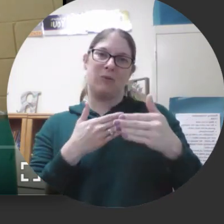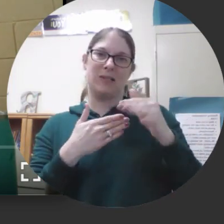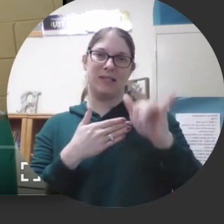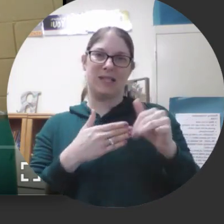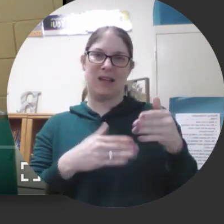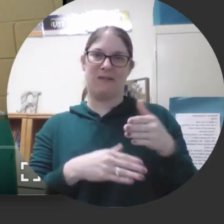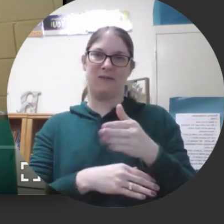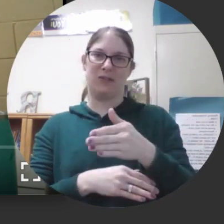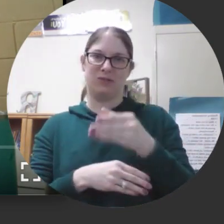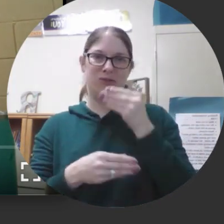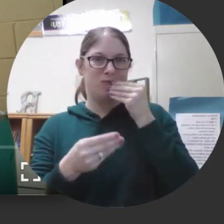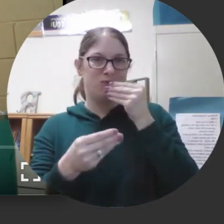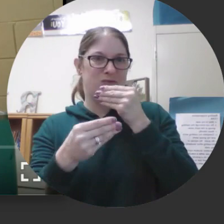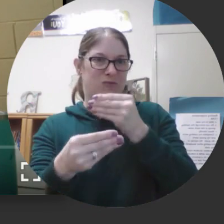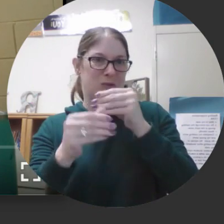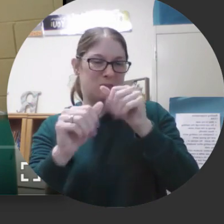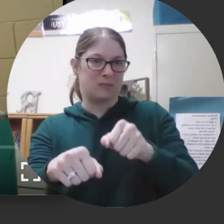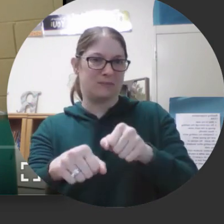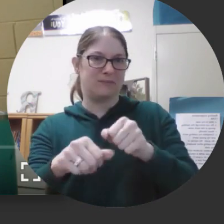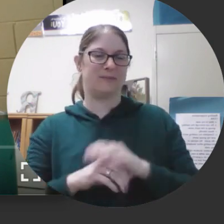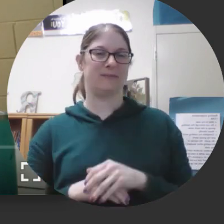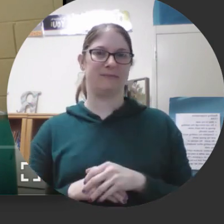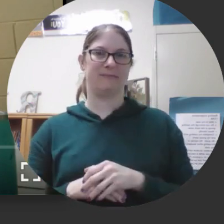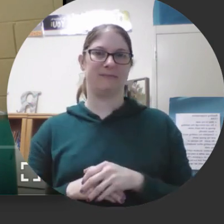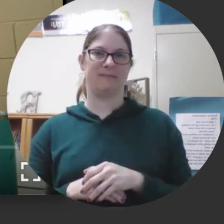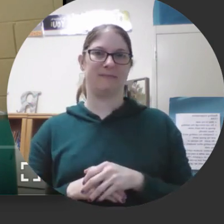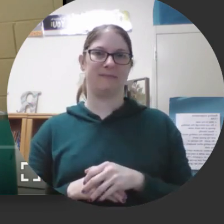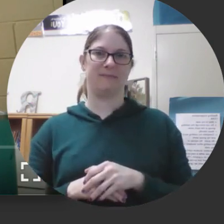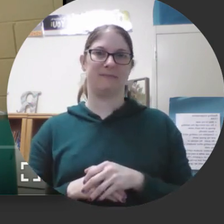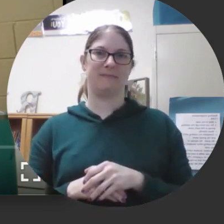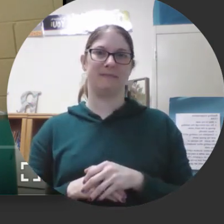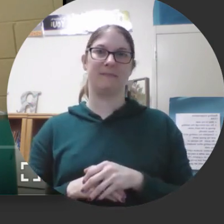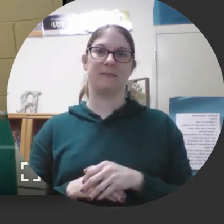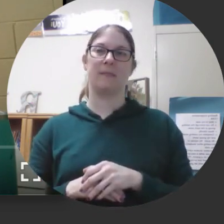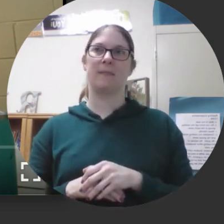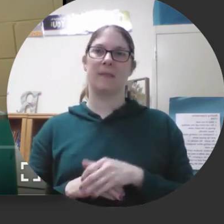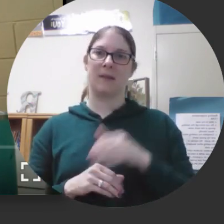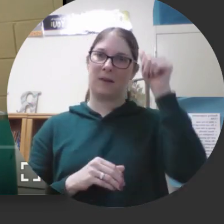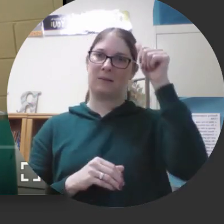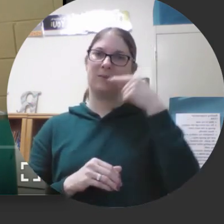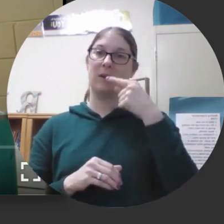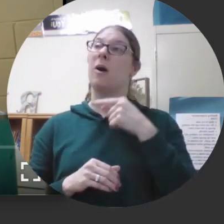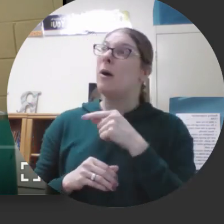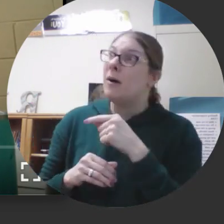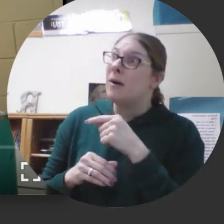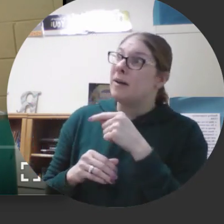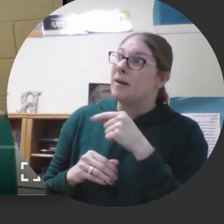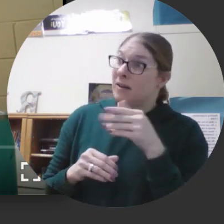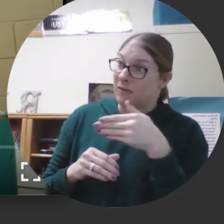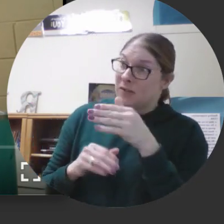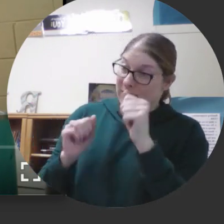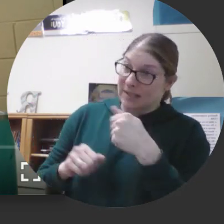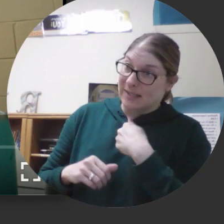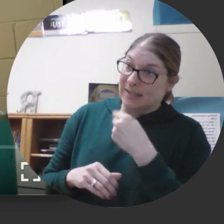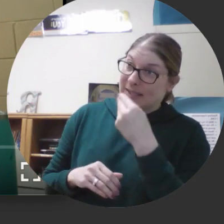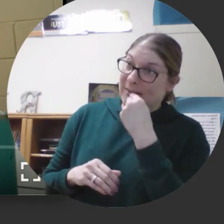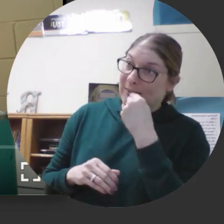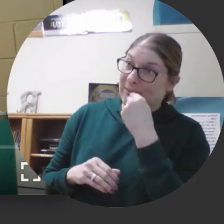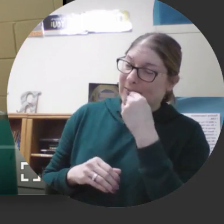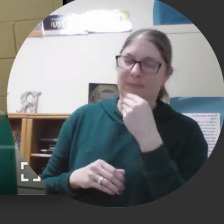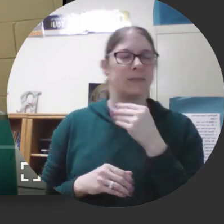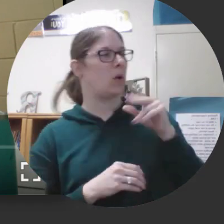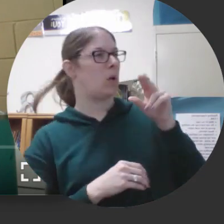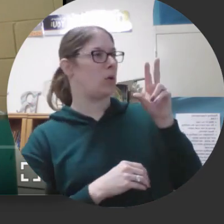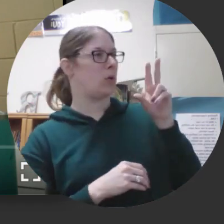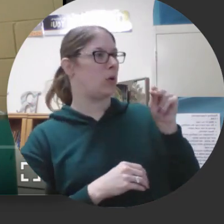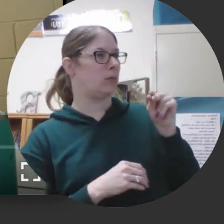she said. "Can't I have them?" said Angus. "No." "A good decision," said Kirsty. "We've been trying to think of a name for